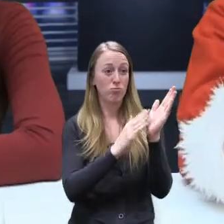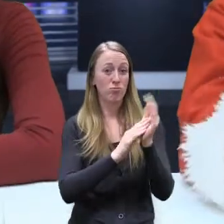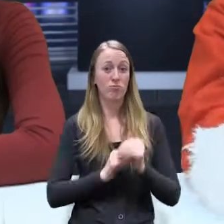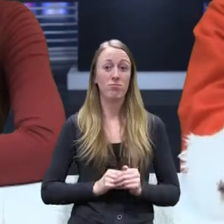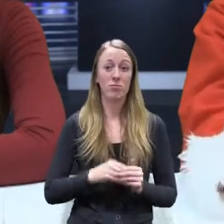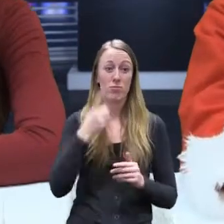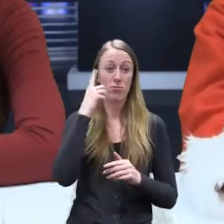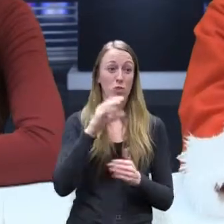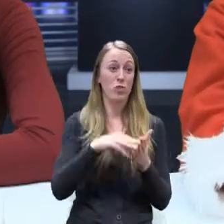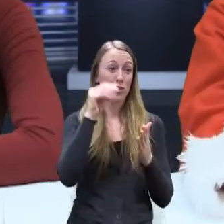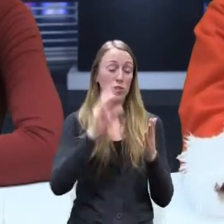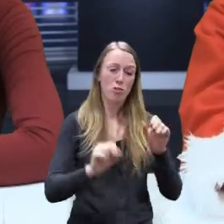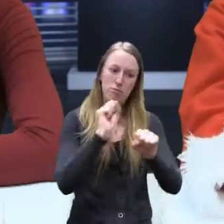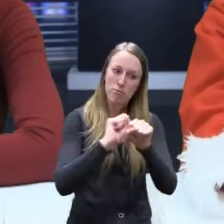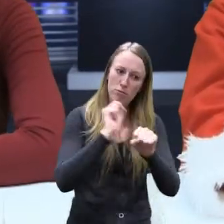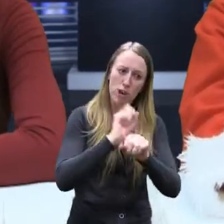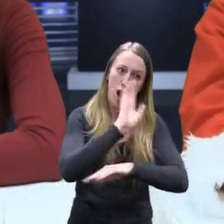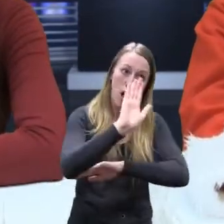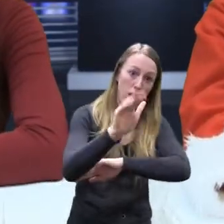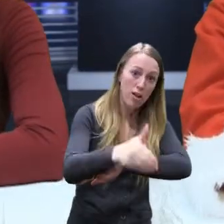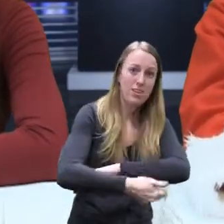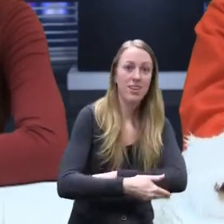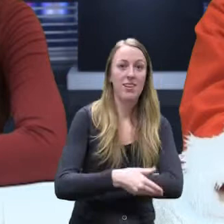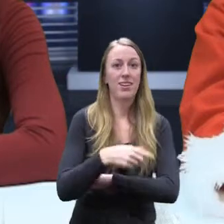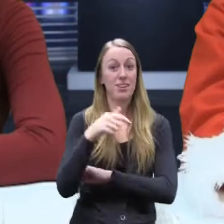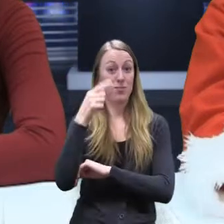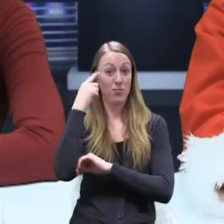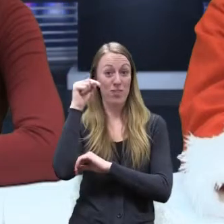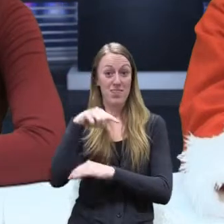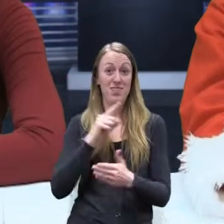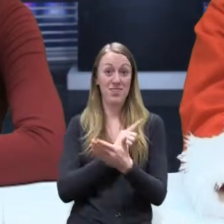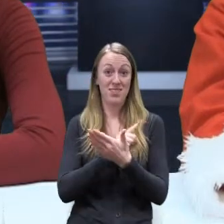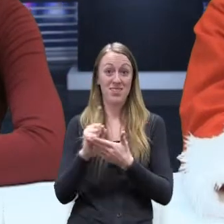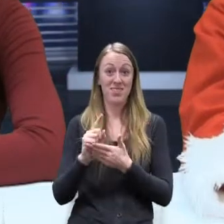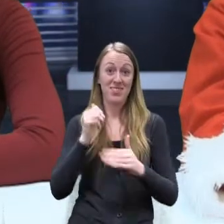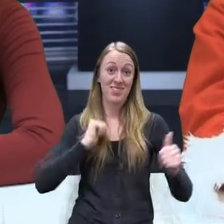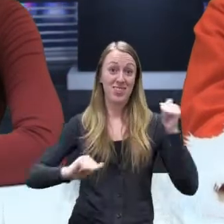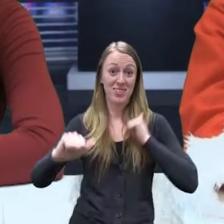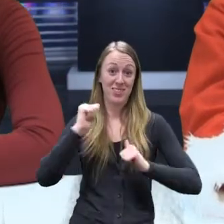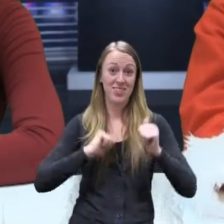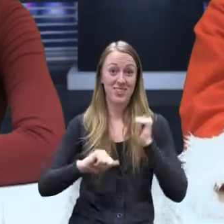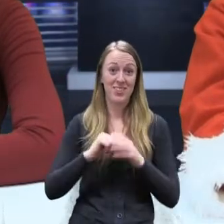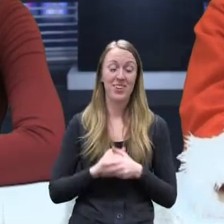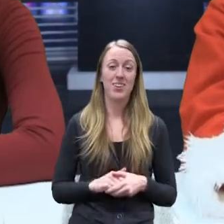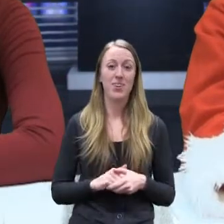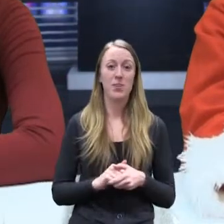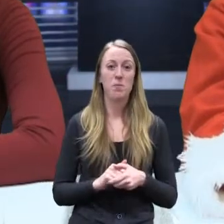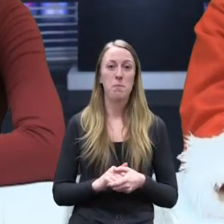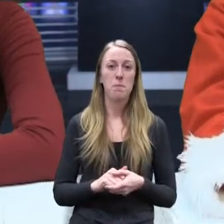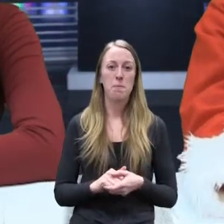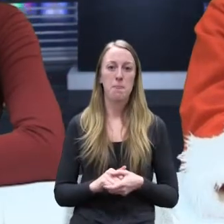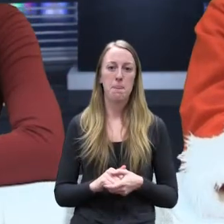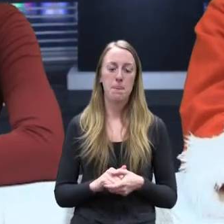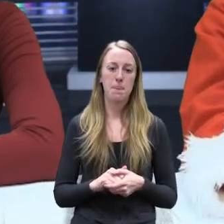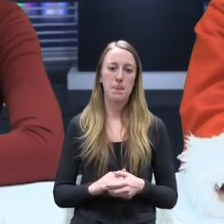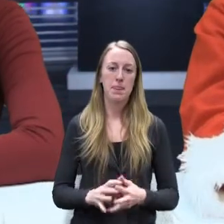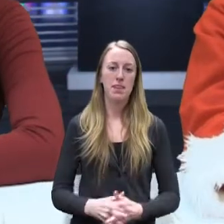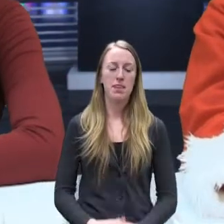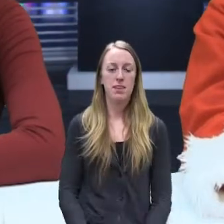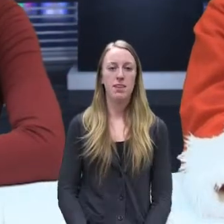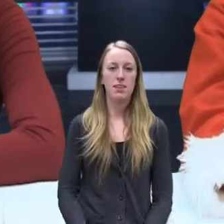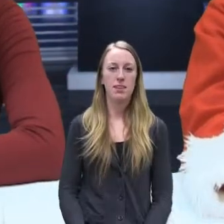almost all-nighter in the video editing suite to make this week's show as nice as it is. I really love all the festive flavor that the studio has this